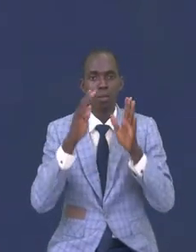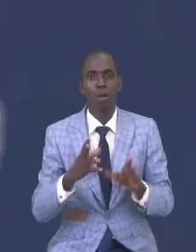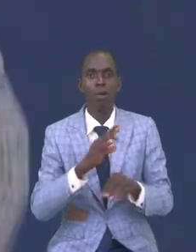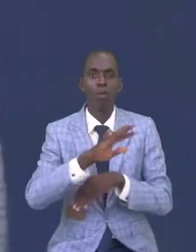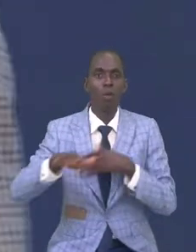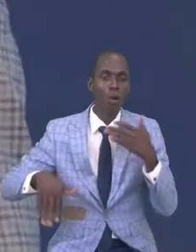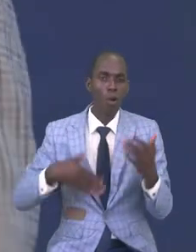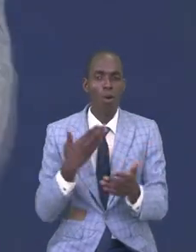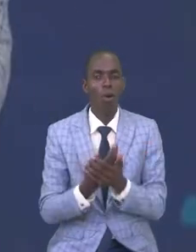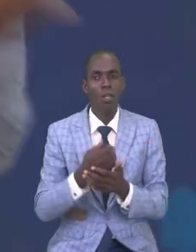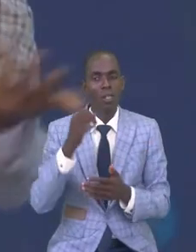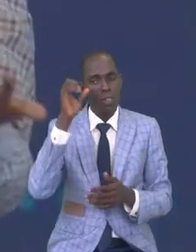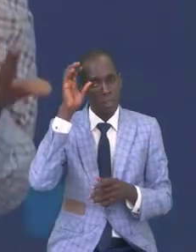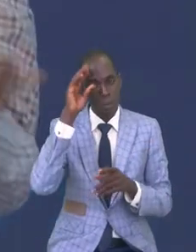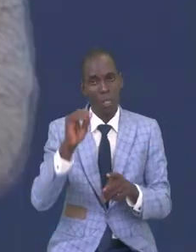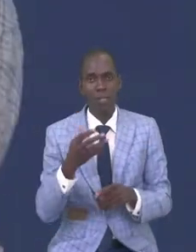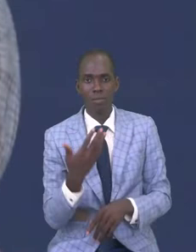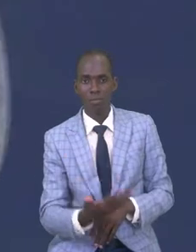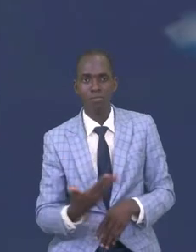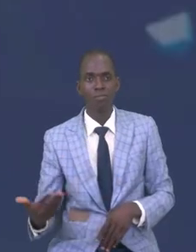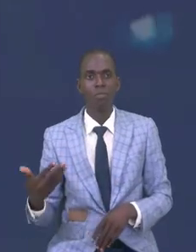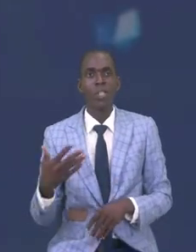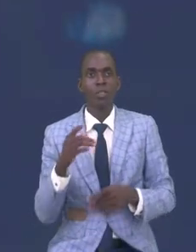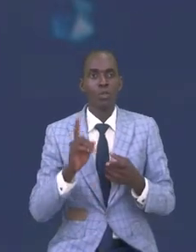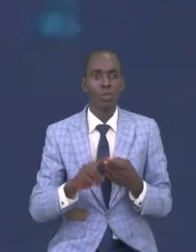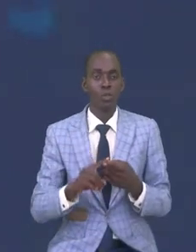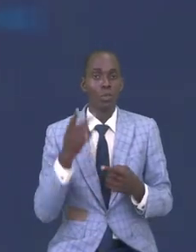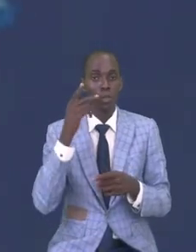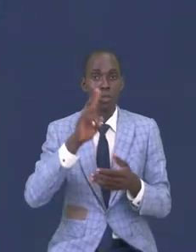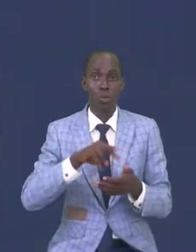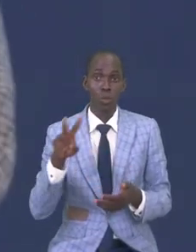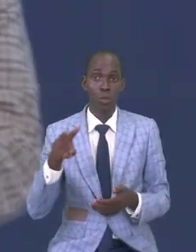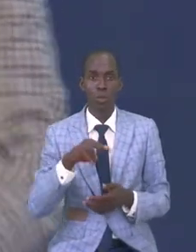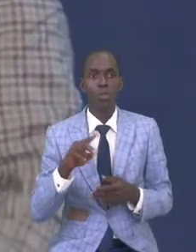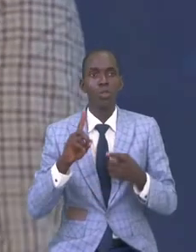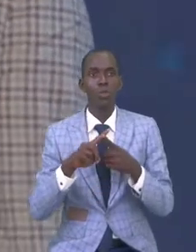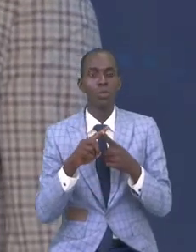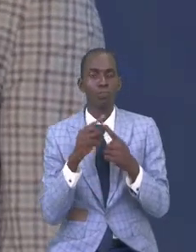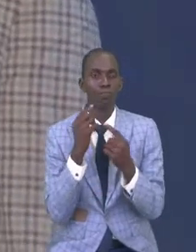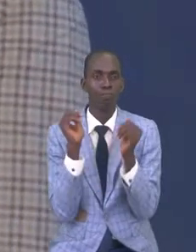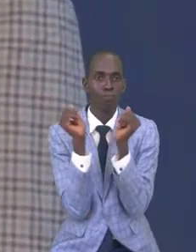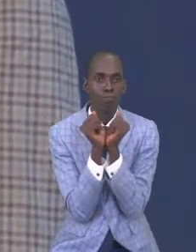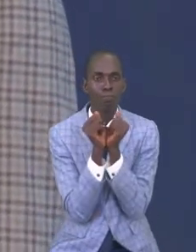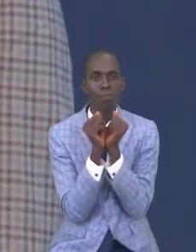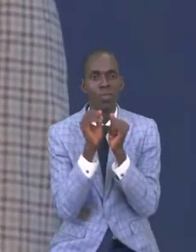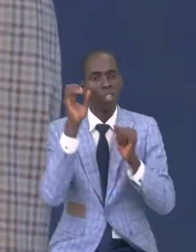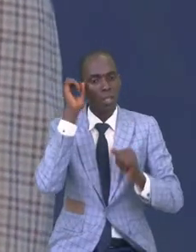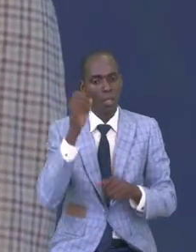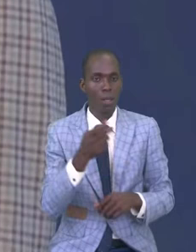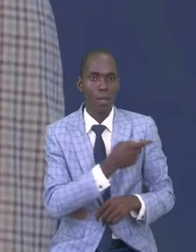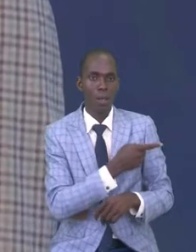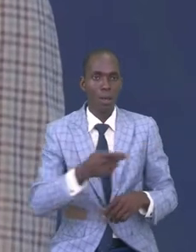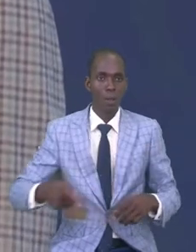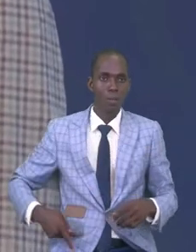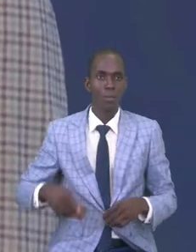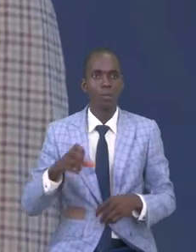all the substance. Then in verse 22, it says, to bind his princes at his